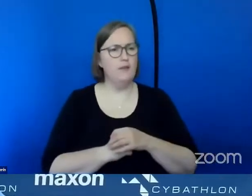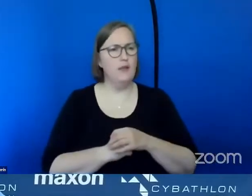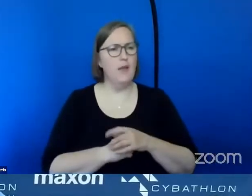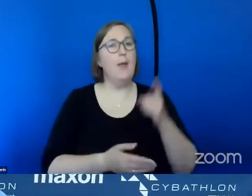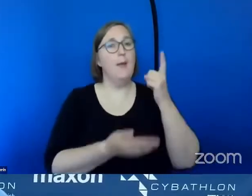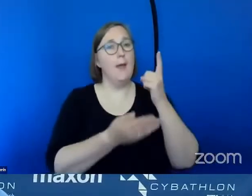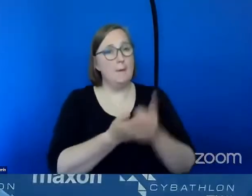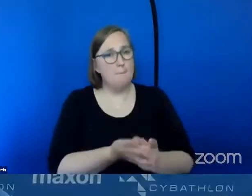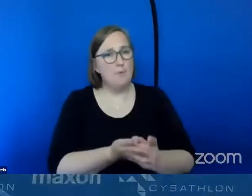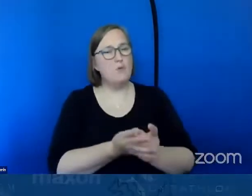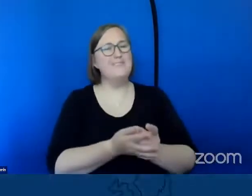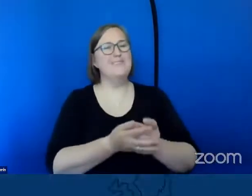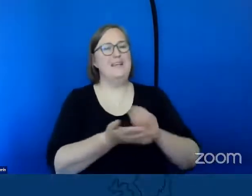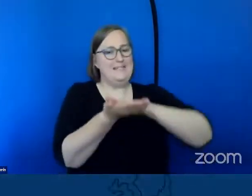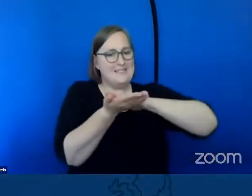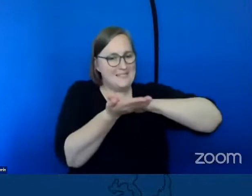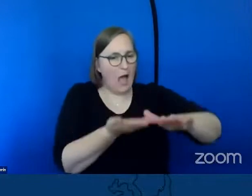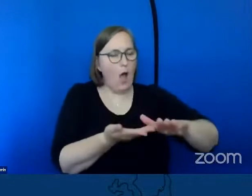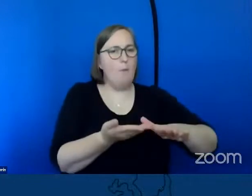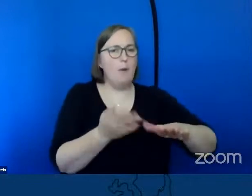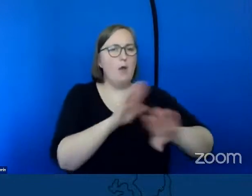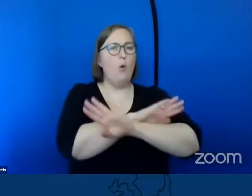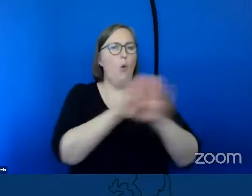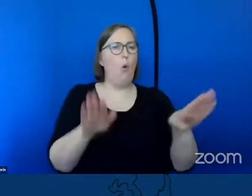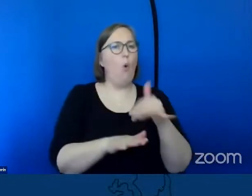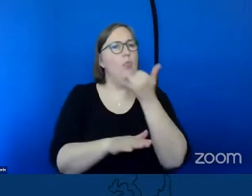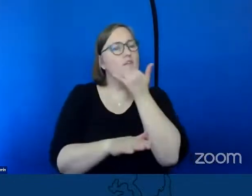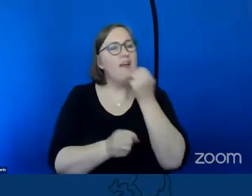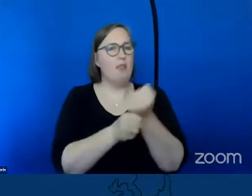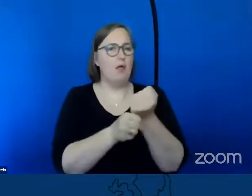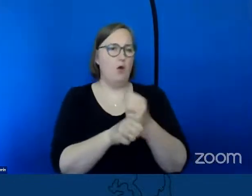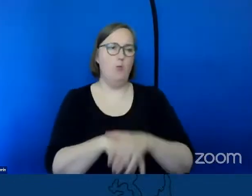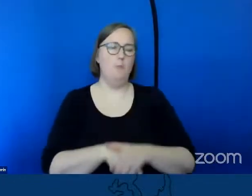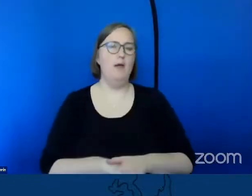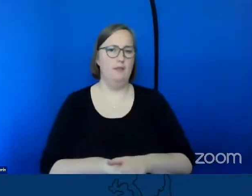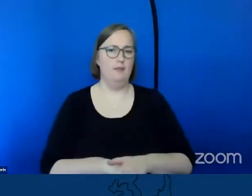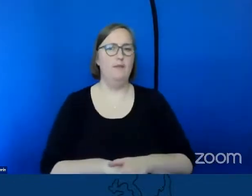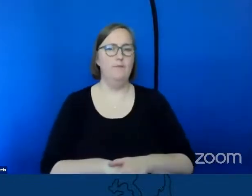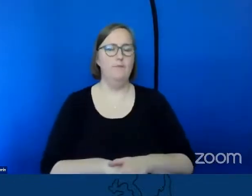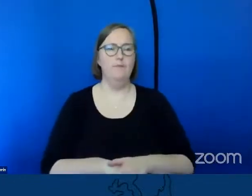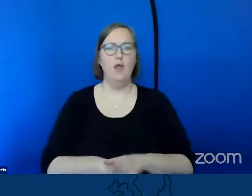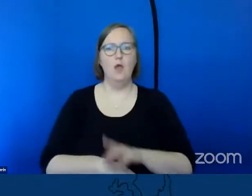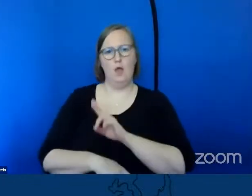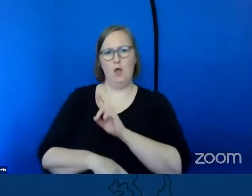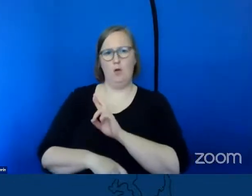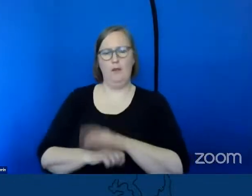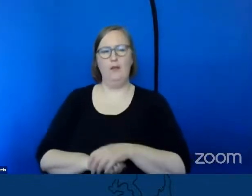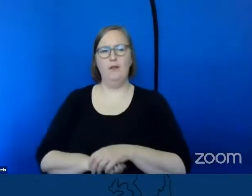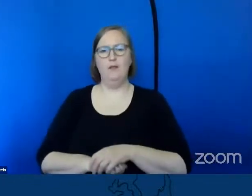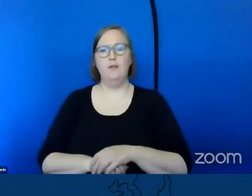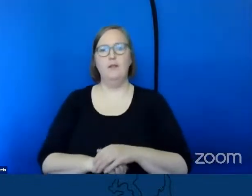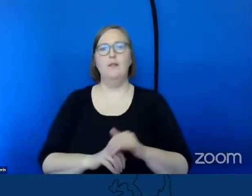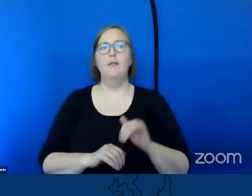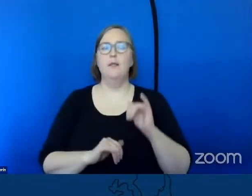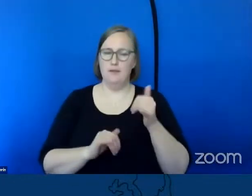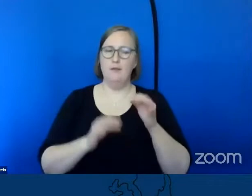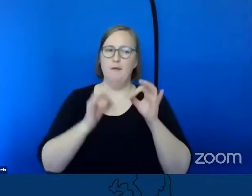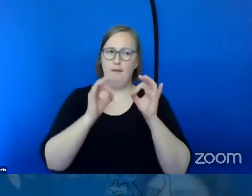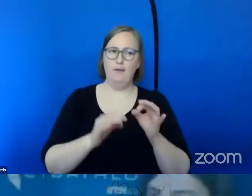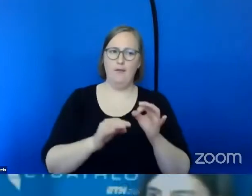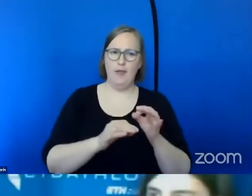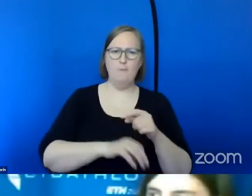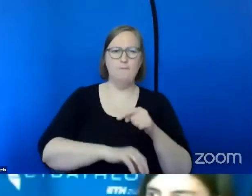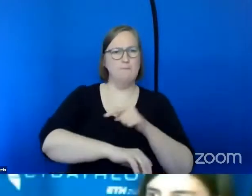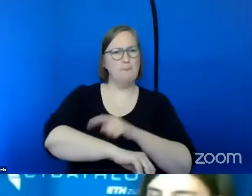the nerves directly with the prosthesis is that it's very reliable. So you can get the signal from the nerve, send it to